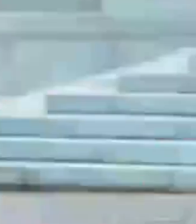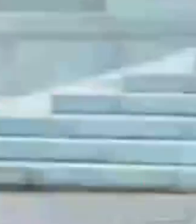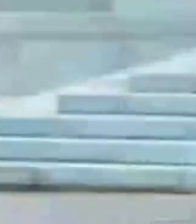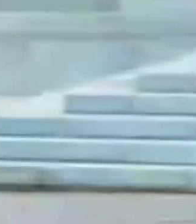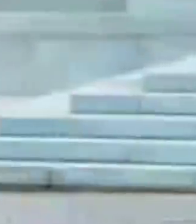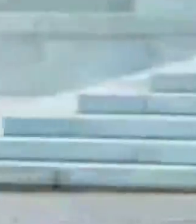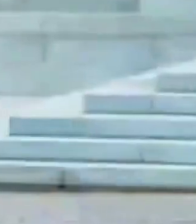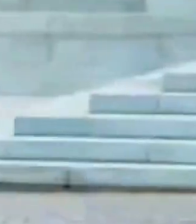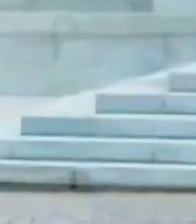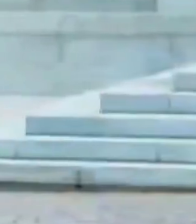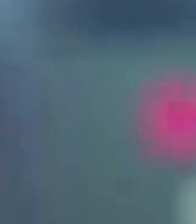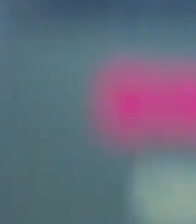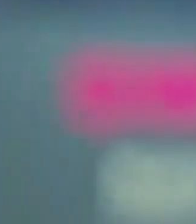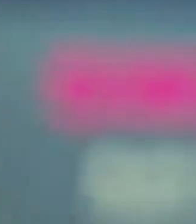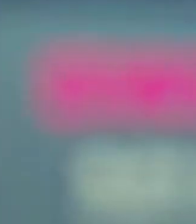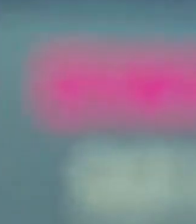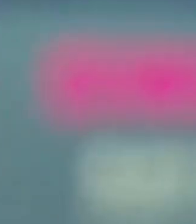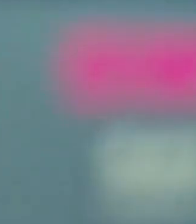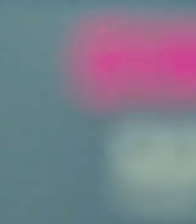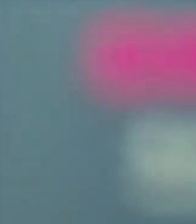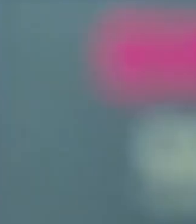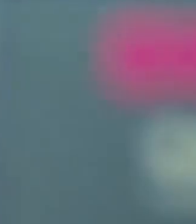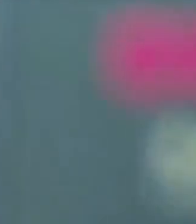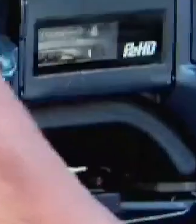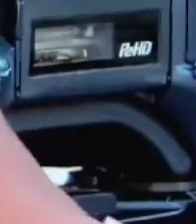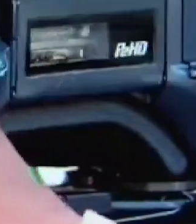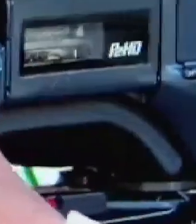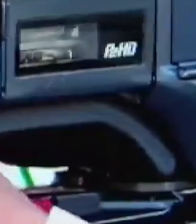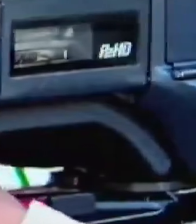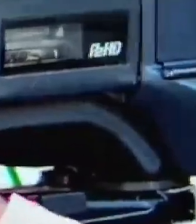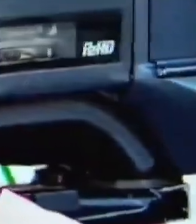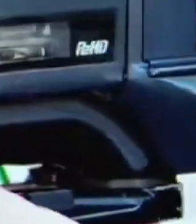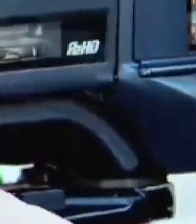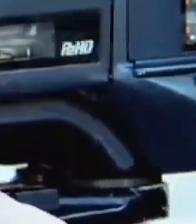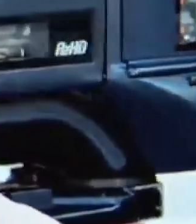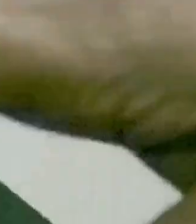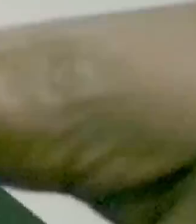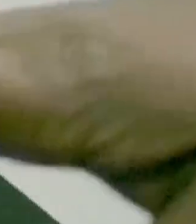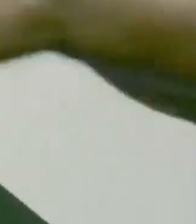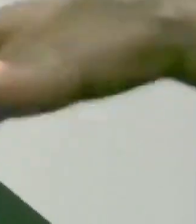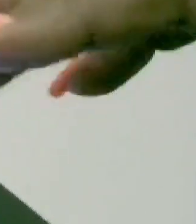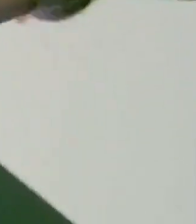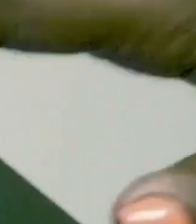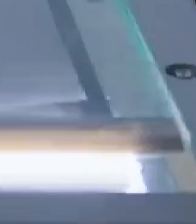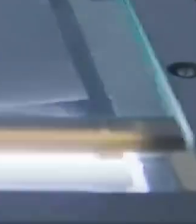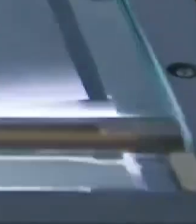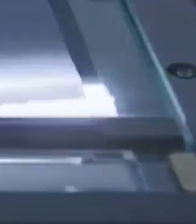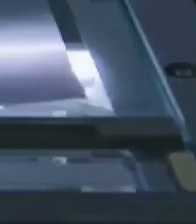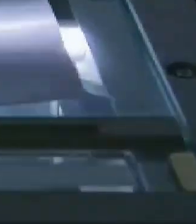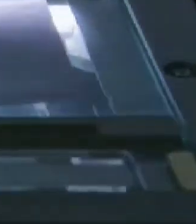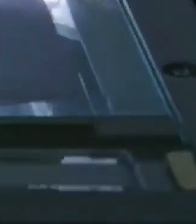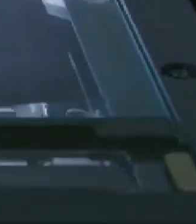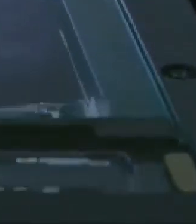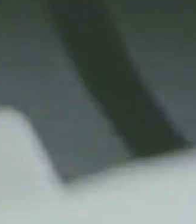Investors are going to be looking out for various key metrics which credit rating agencies find interesting as well.